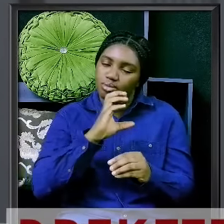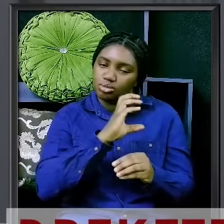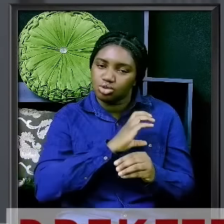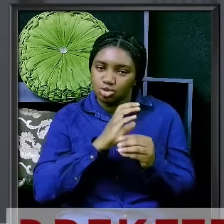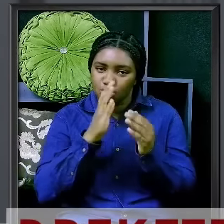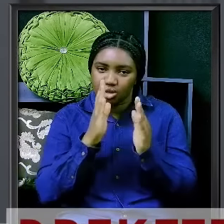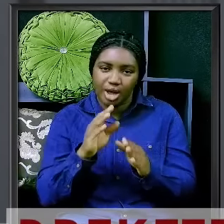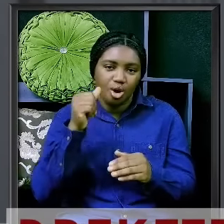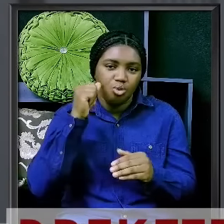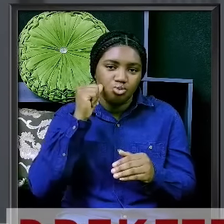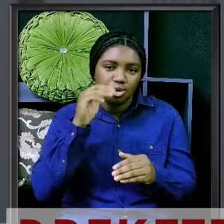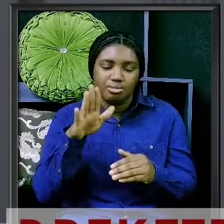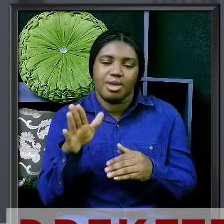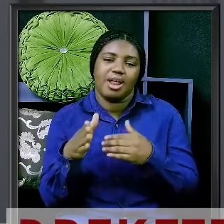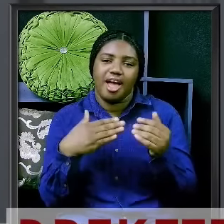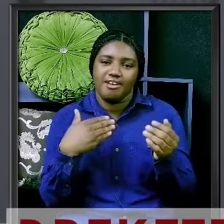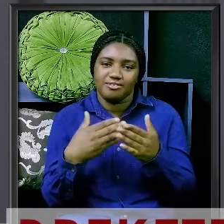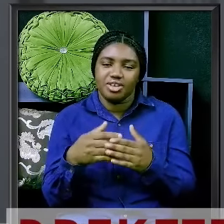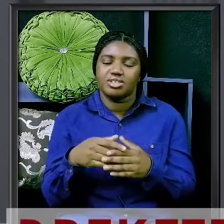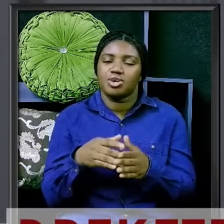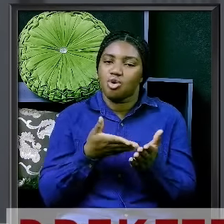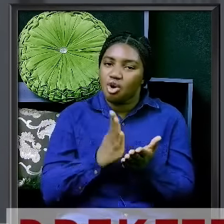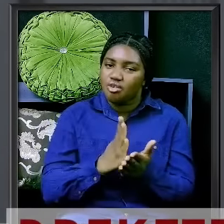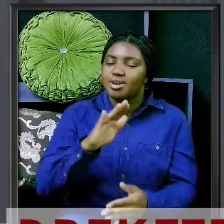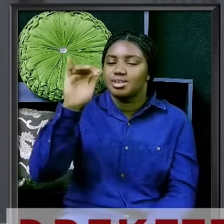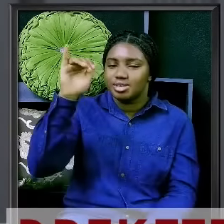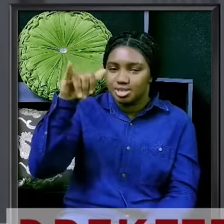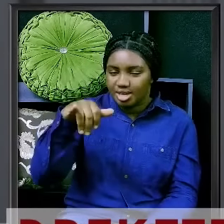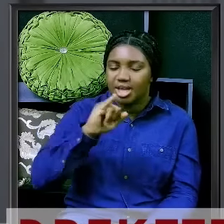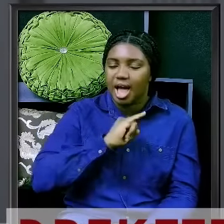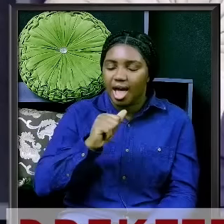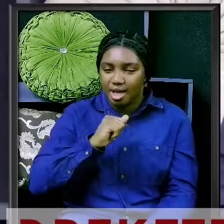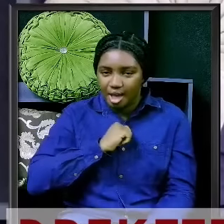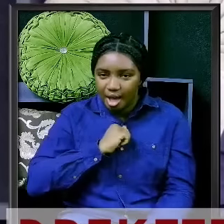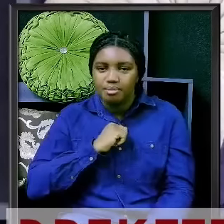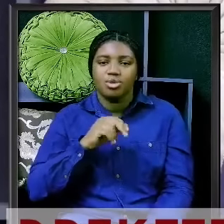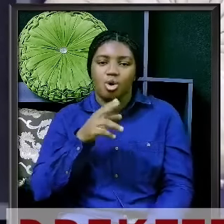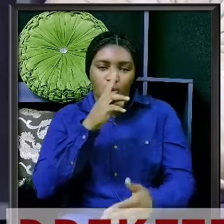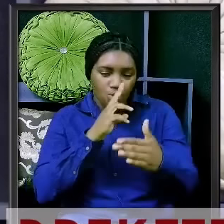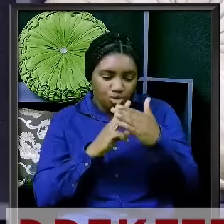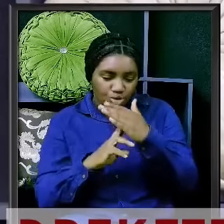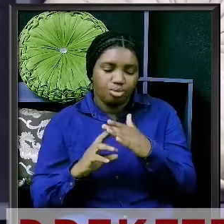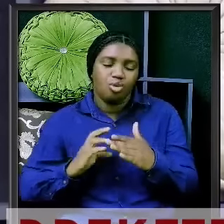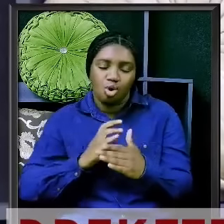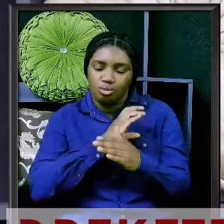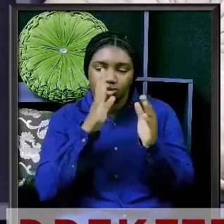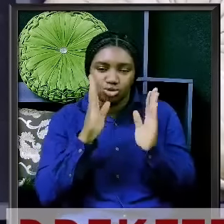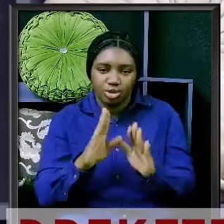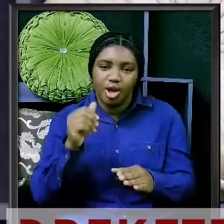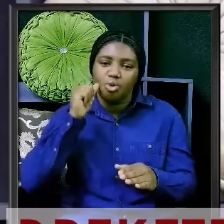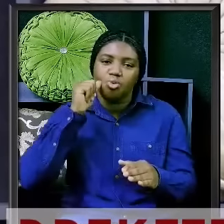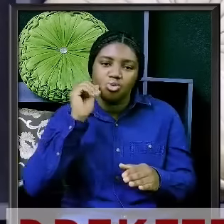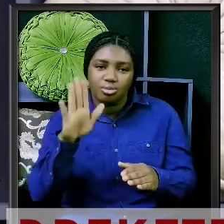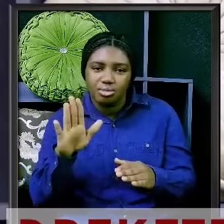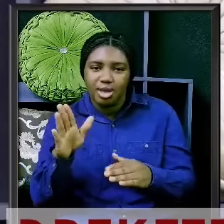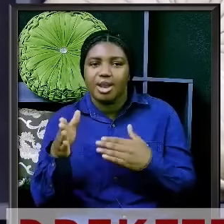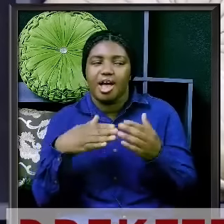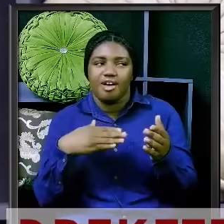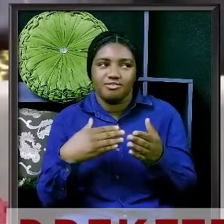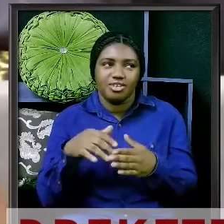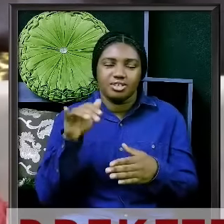Women Affairs. Am I correct? Yes, I'm the Honorable Commissioner for Women Affairs, sir. Make one appreciate him.